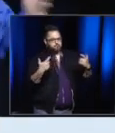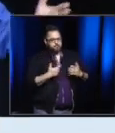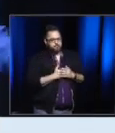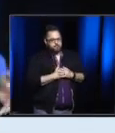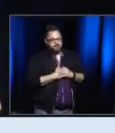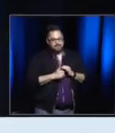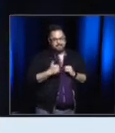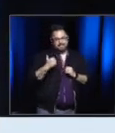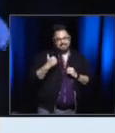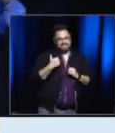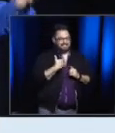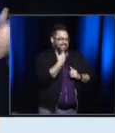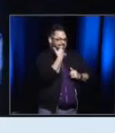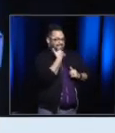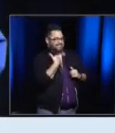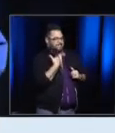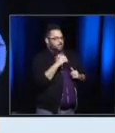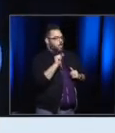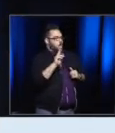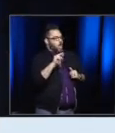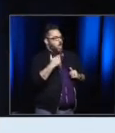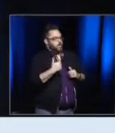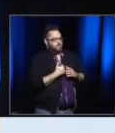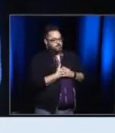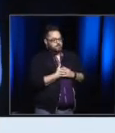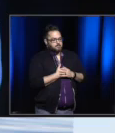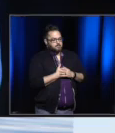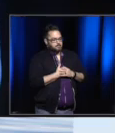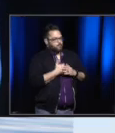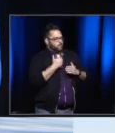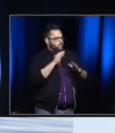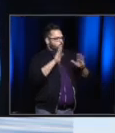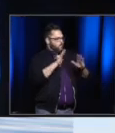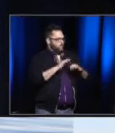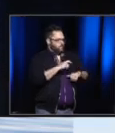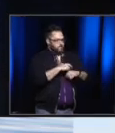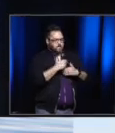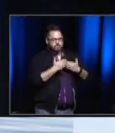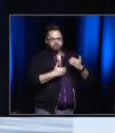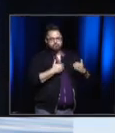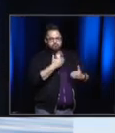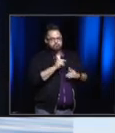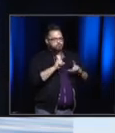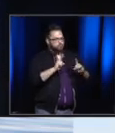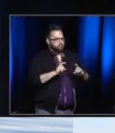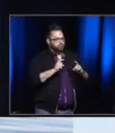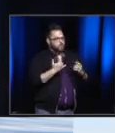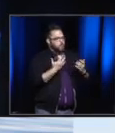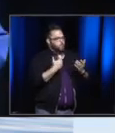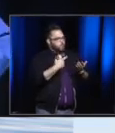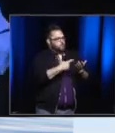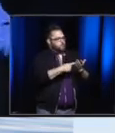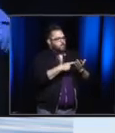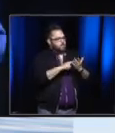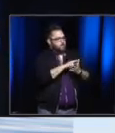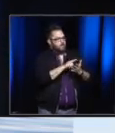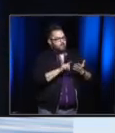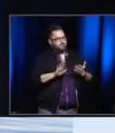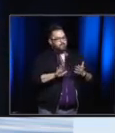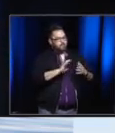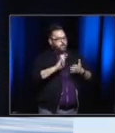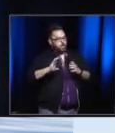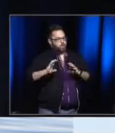are just this past August out doing playback experiments, having a wonderful time. So I'm going to talk about these alliances in the order